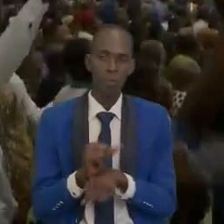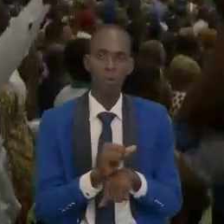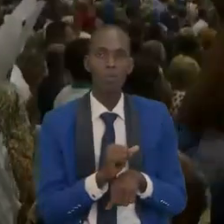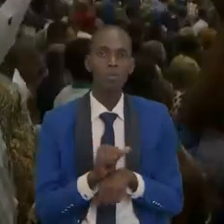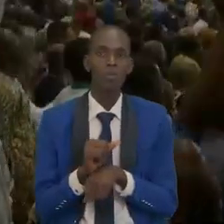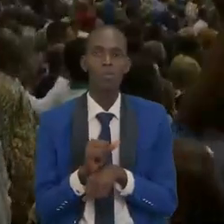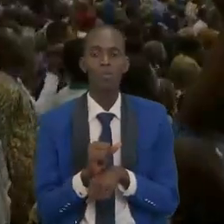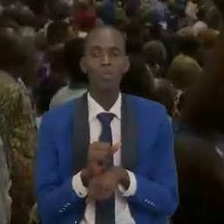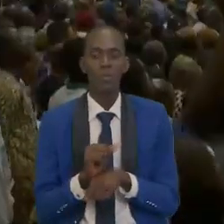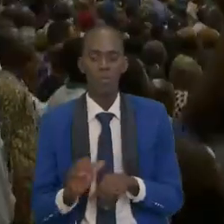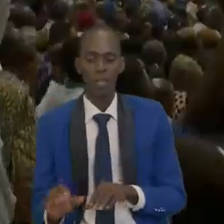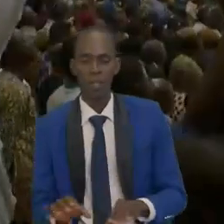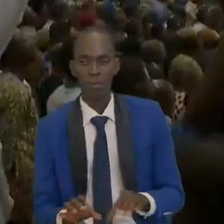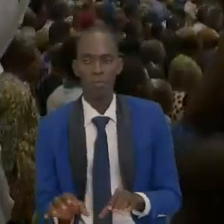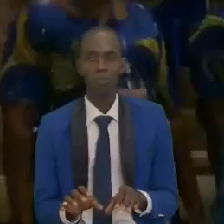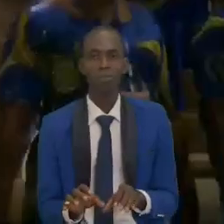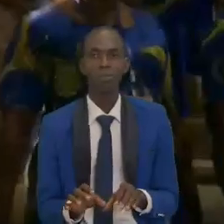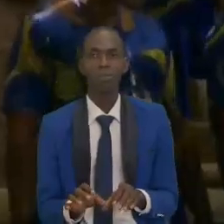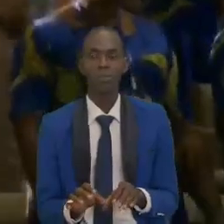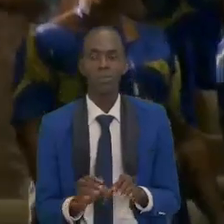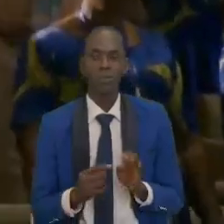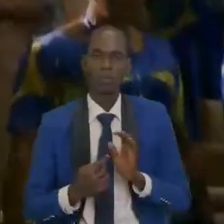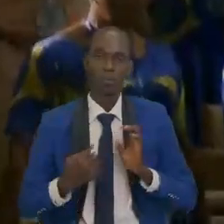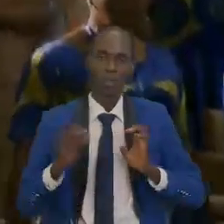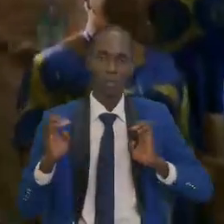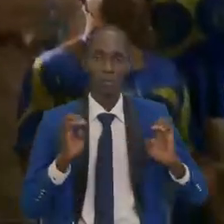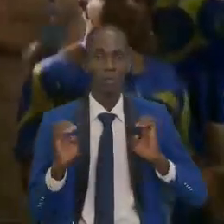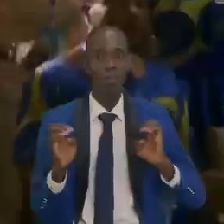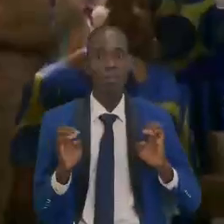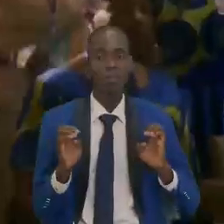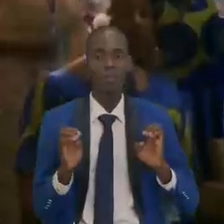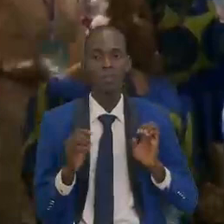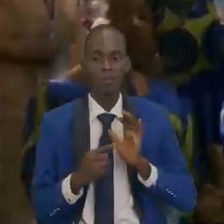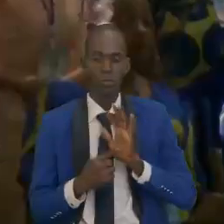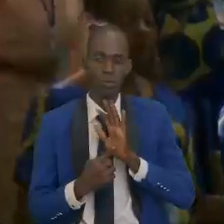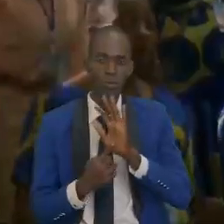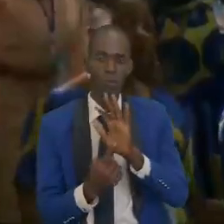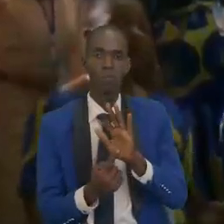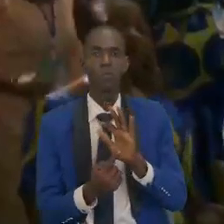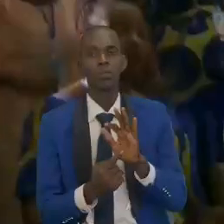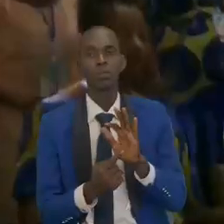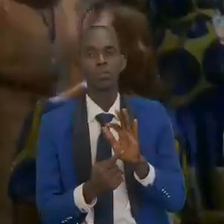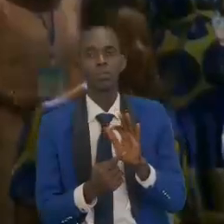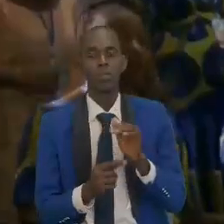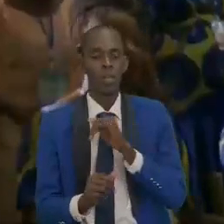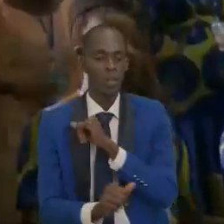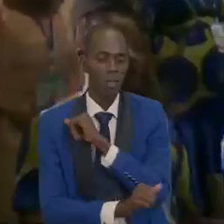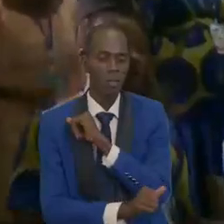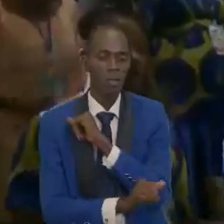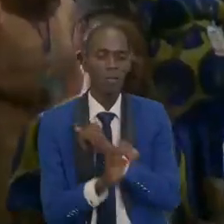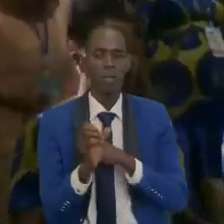at exercise manifest Abraham's